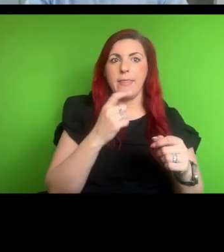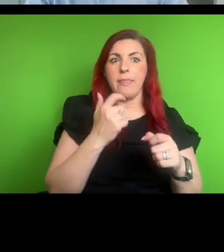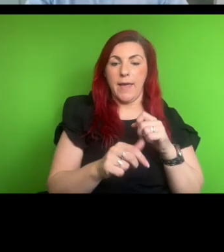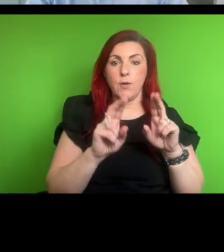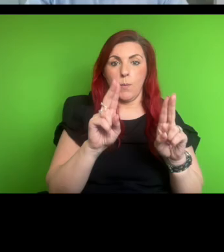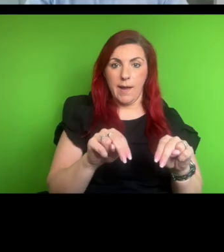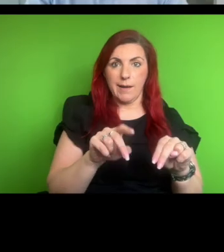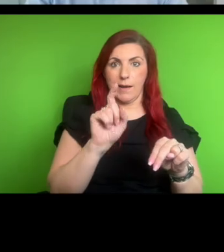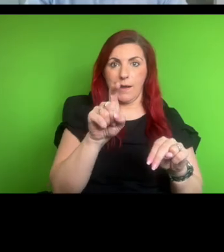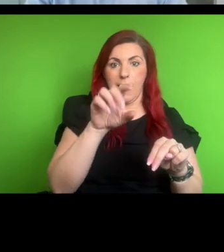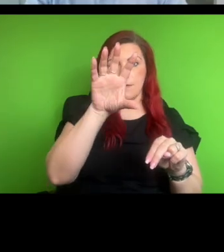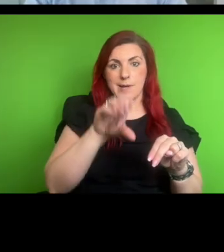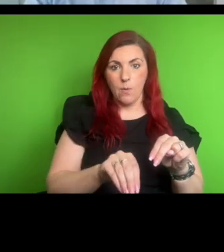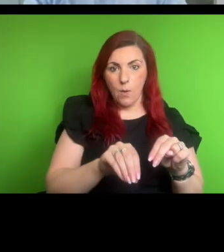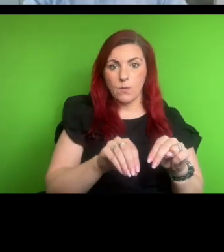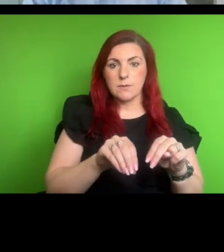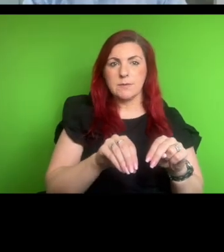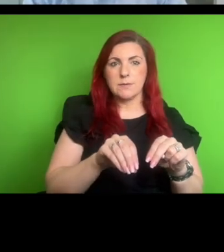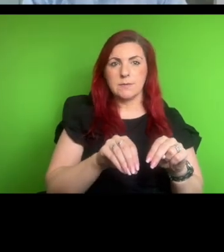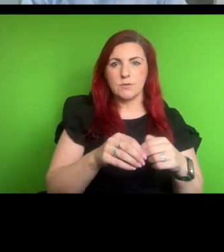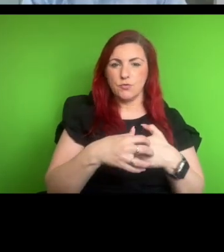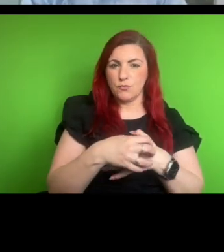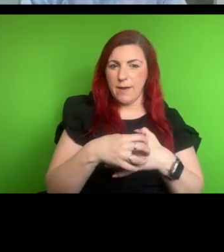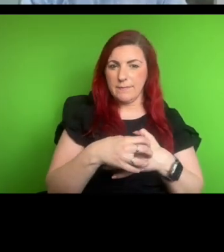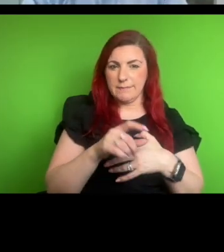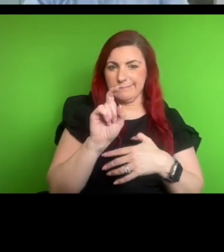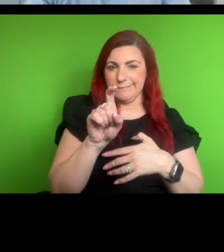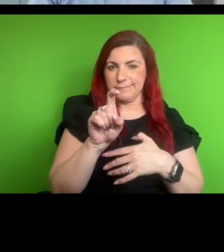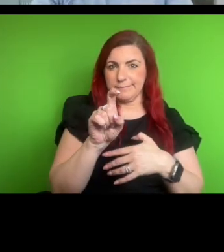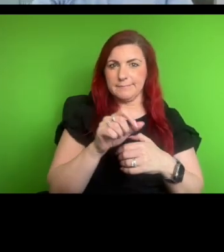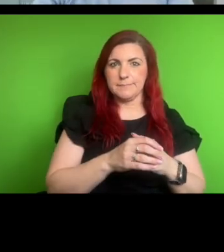download the draft by clicking on the PDF symbol.